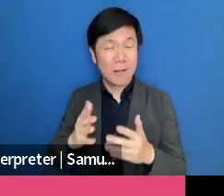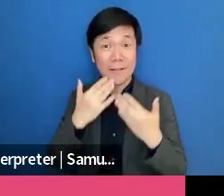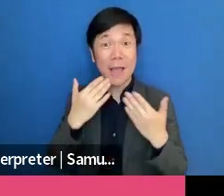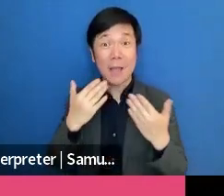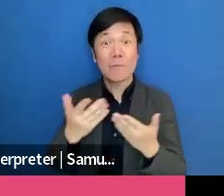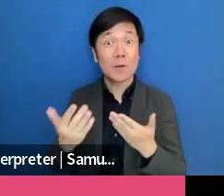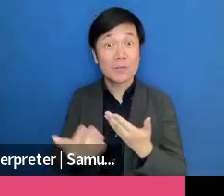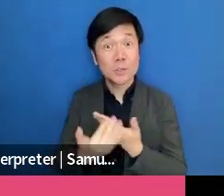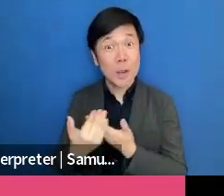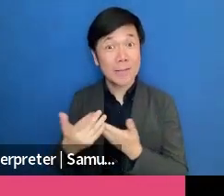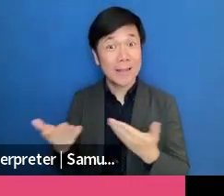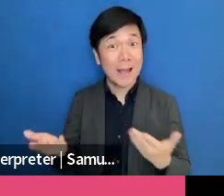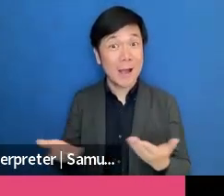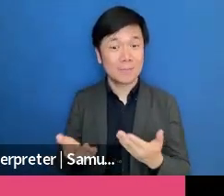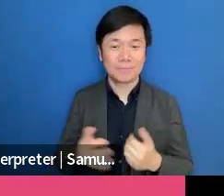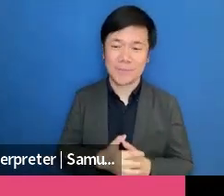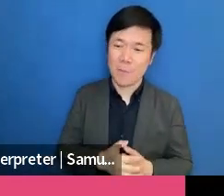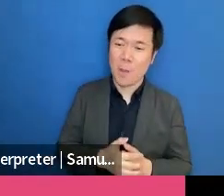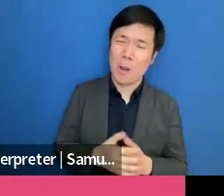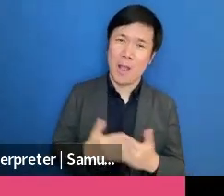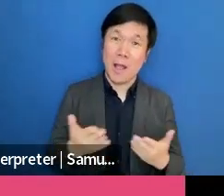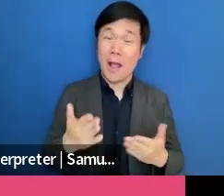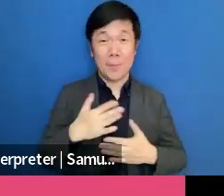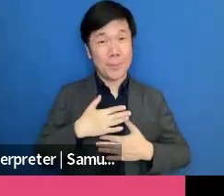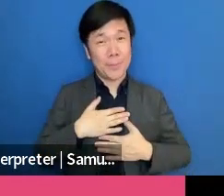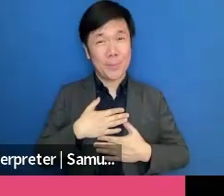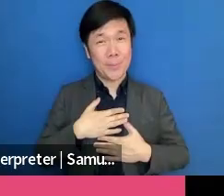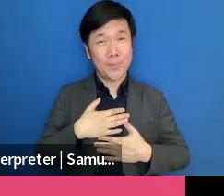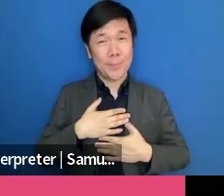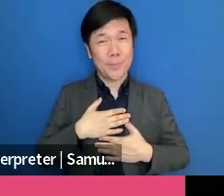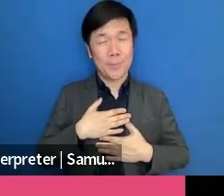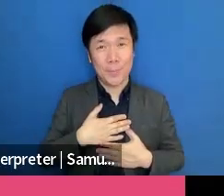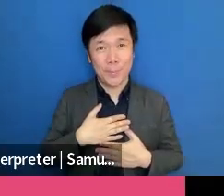joining us today, and we wish you a restful